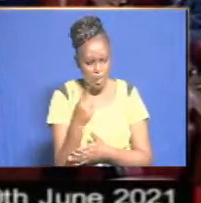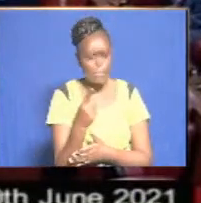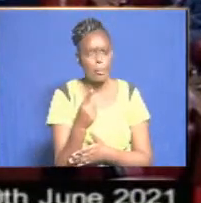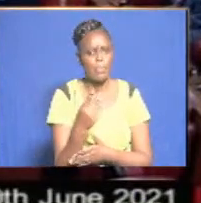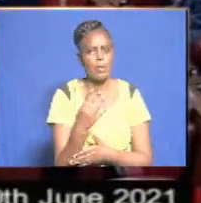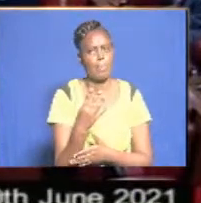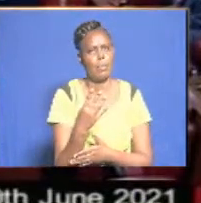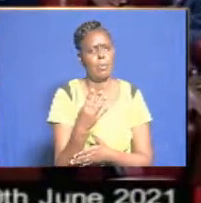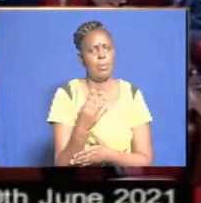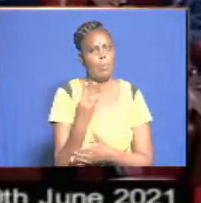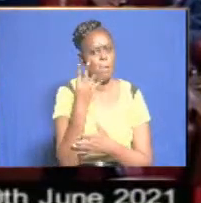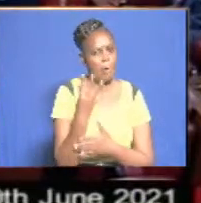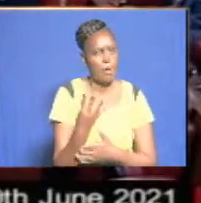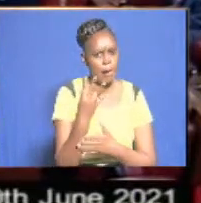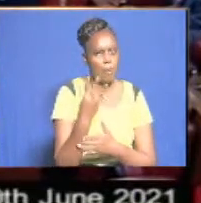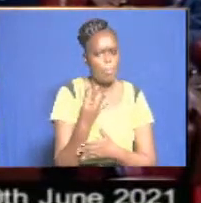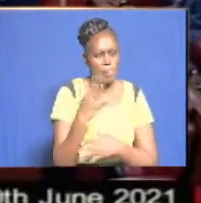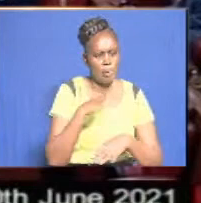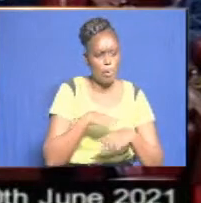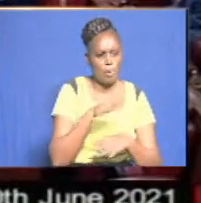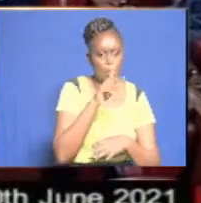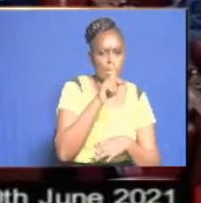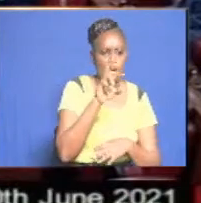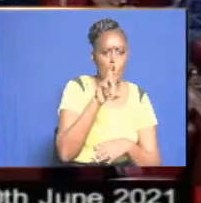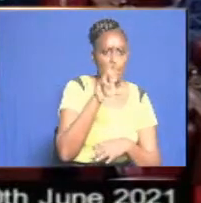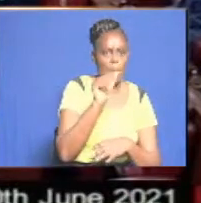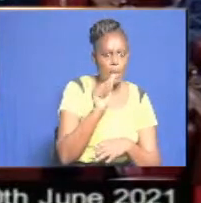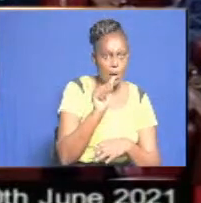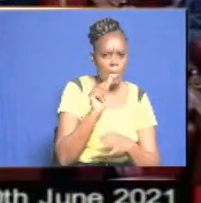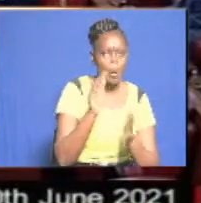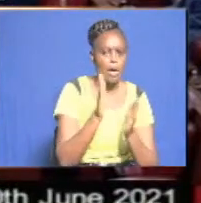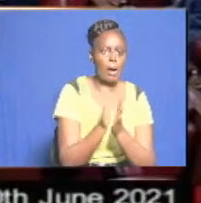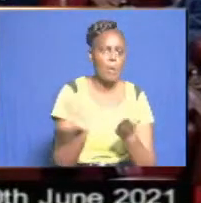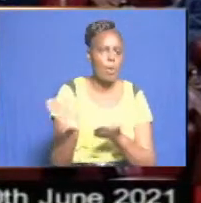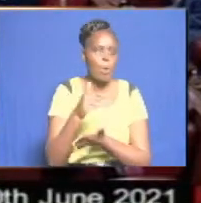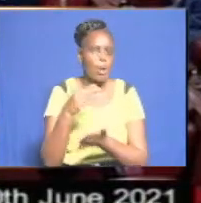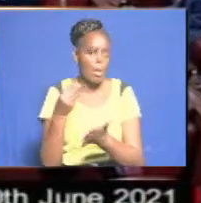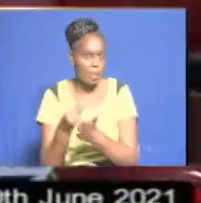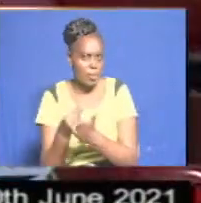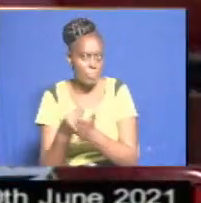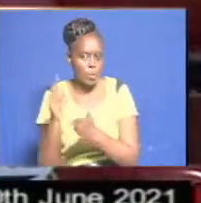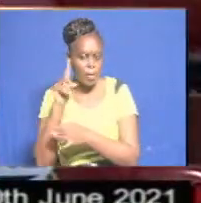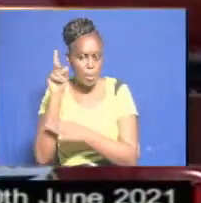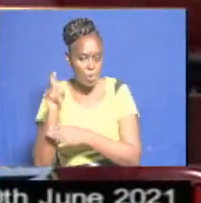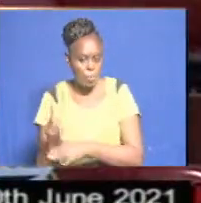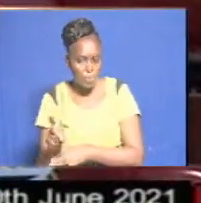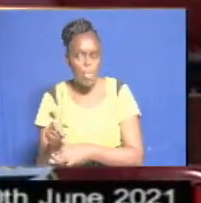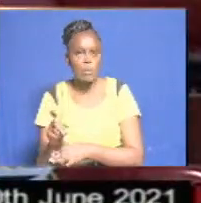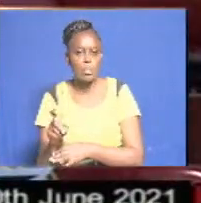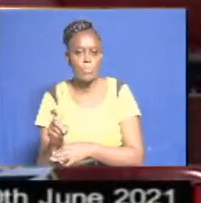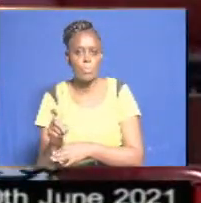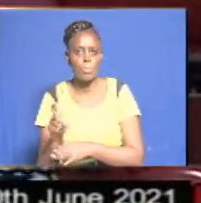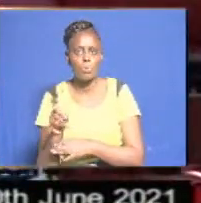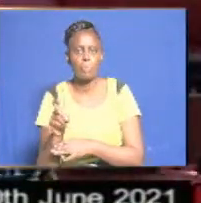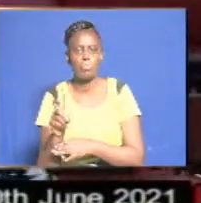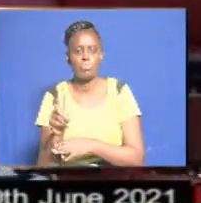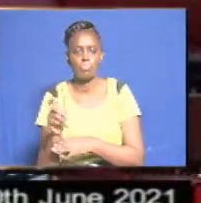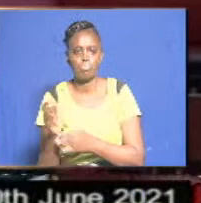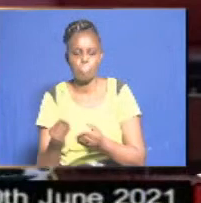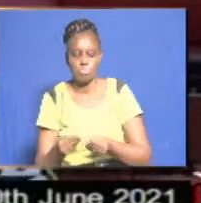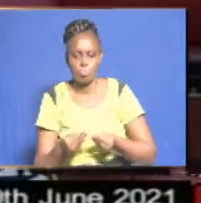KRA and revenue performance. Mr. Speaker, the question was directed to Finance and Planning